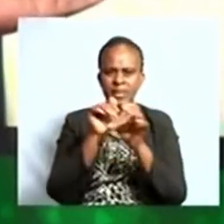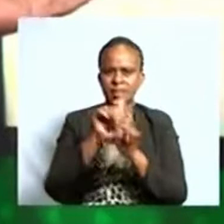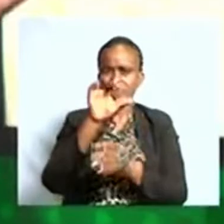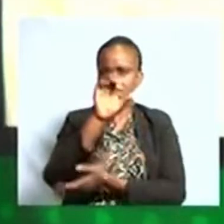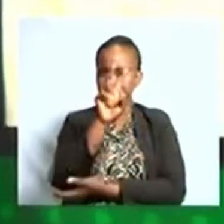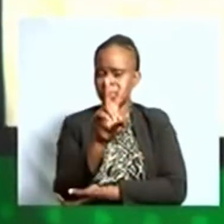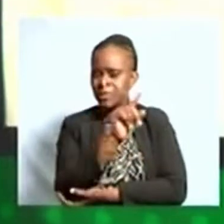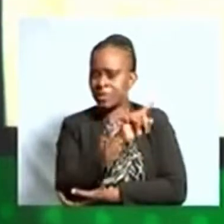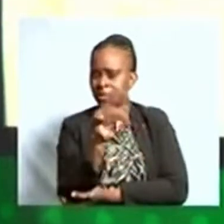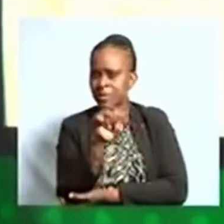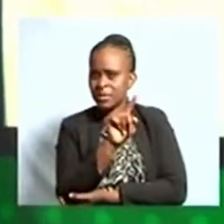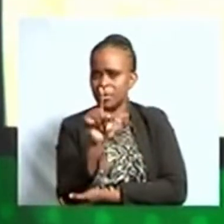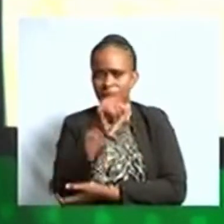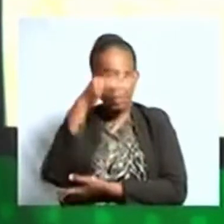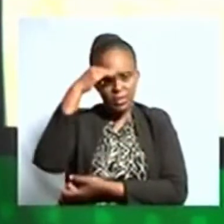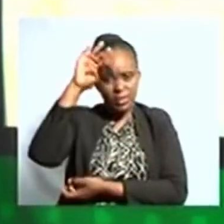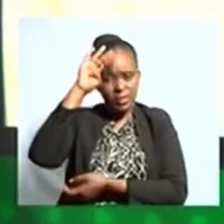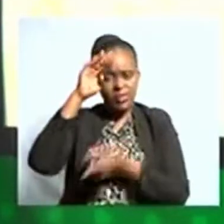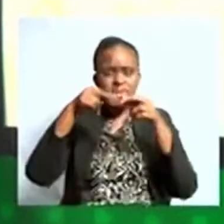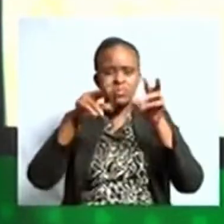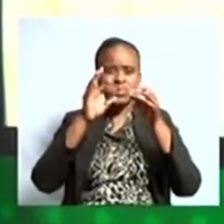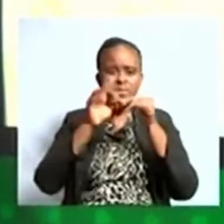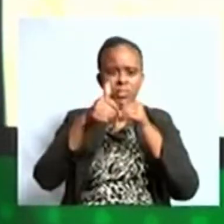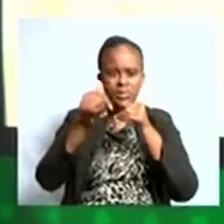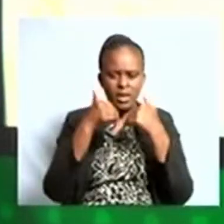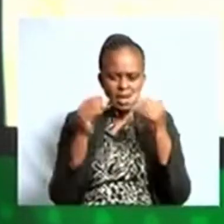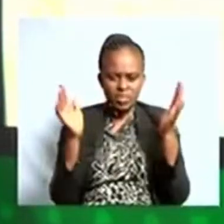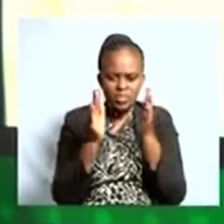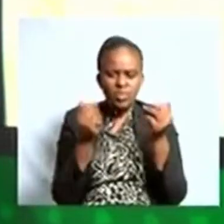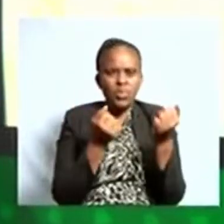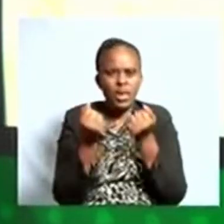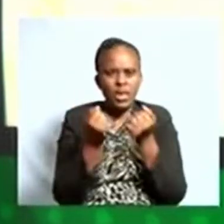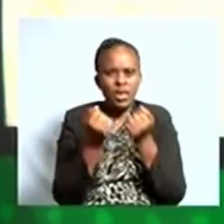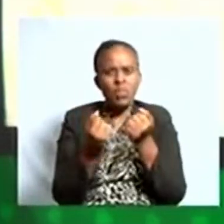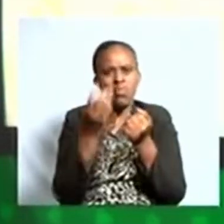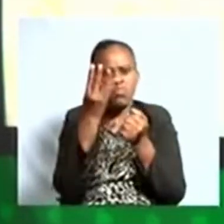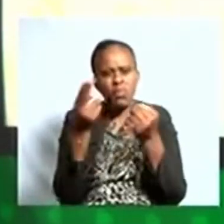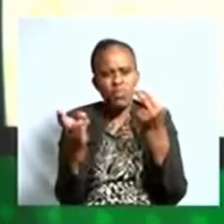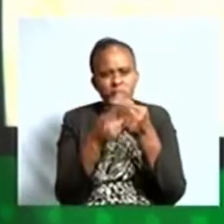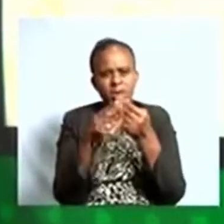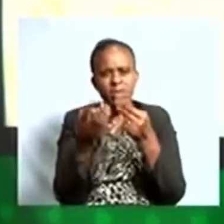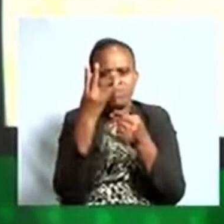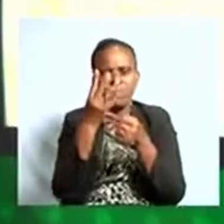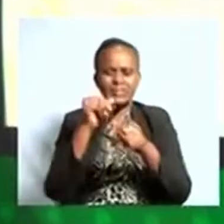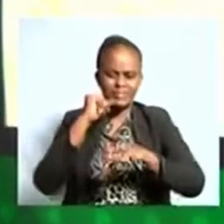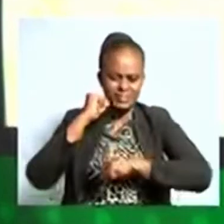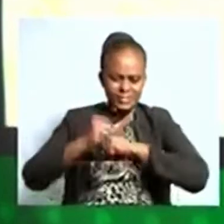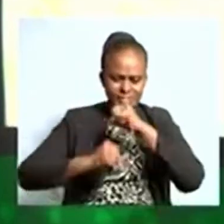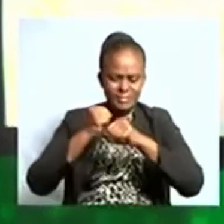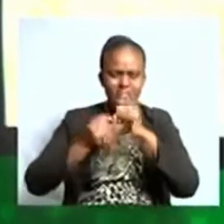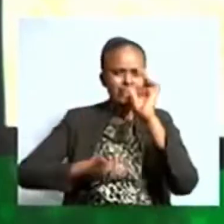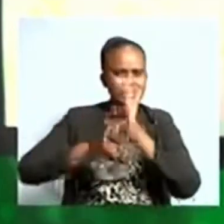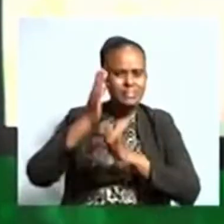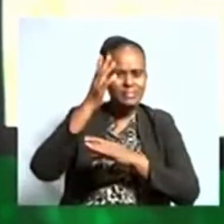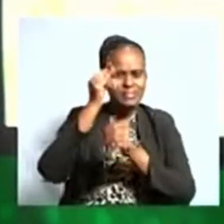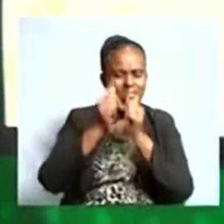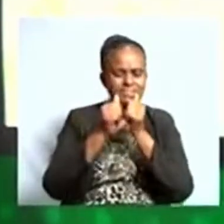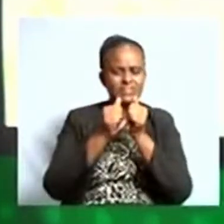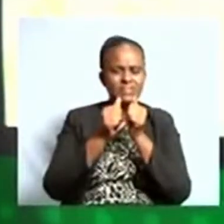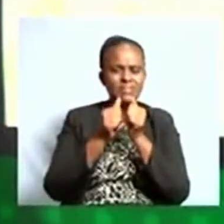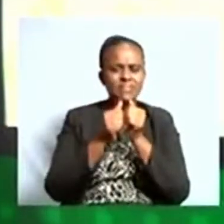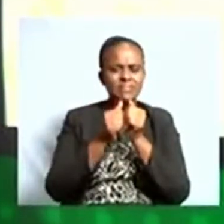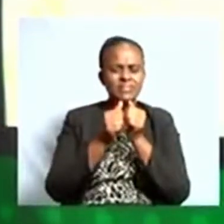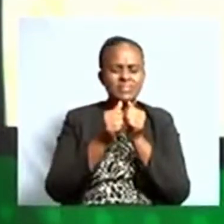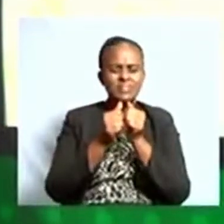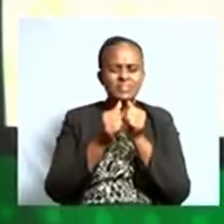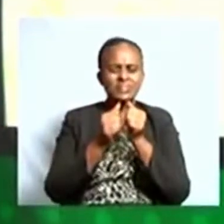Valley area, the Irish Road, that road, if you had a small car, even a 4-wheel drive, you would struggle to pass, because those roads are just